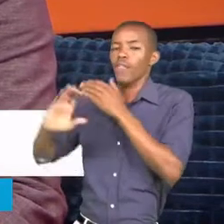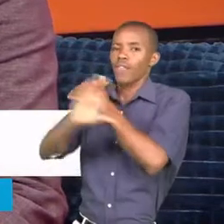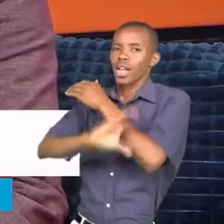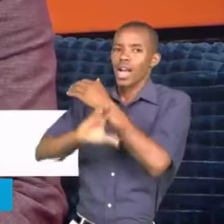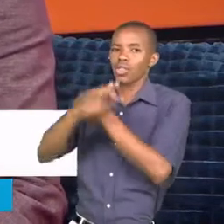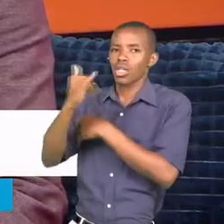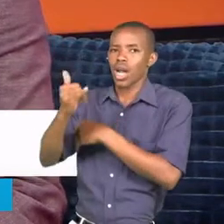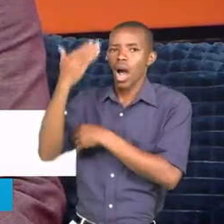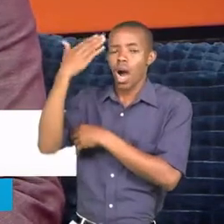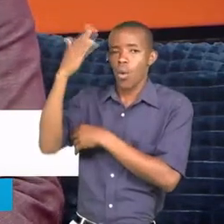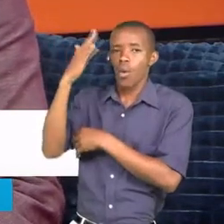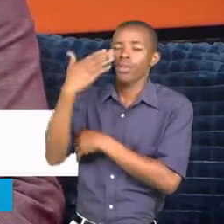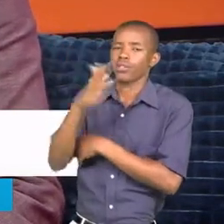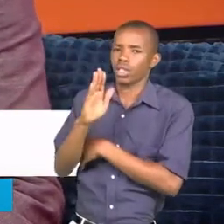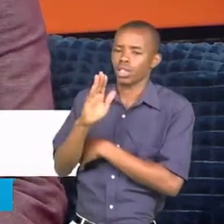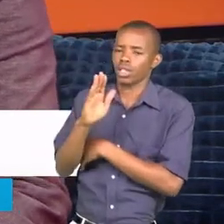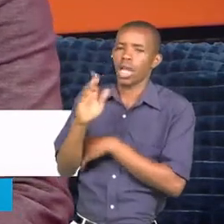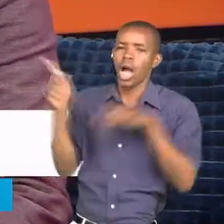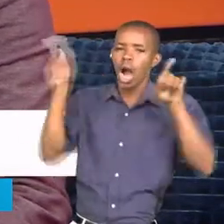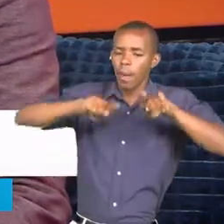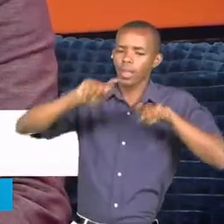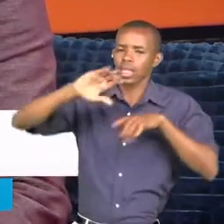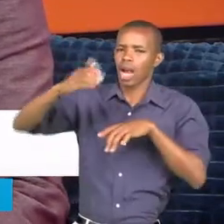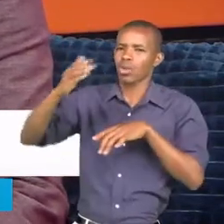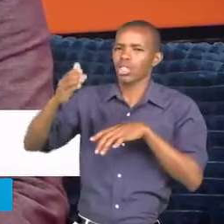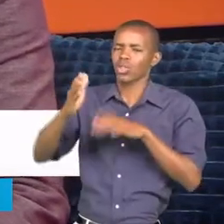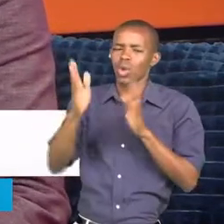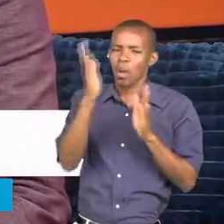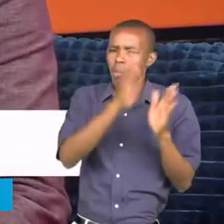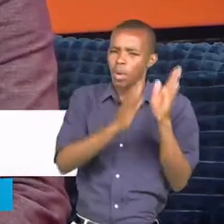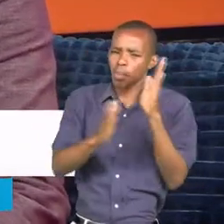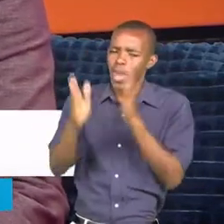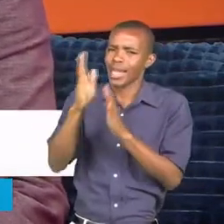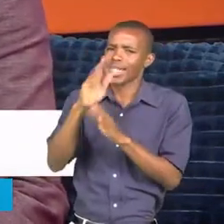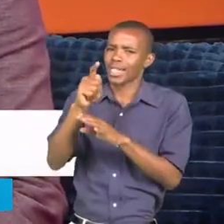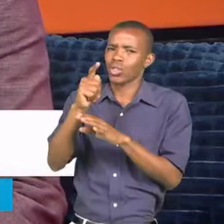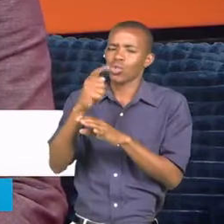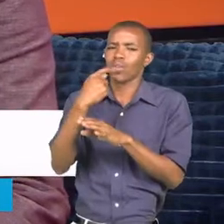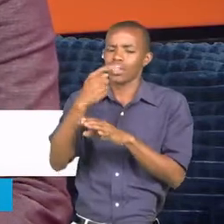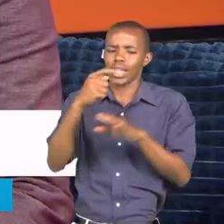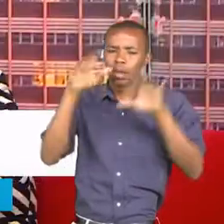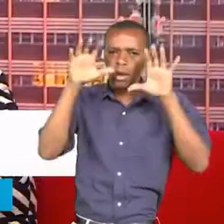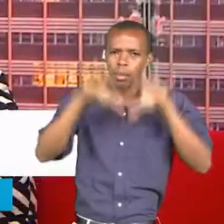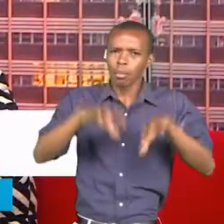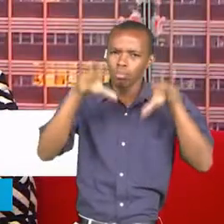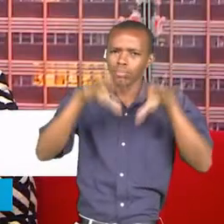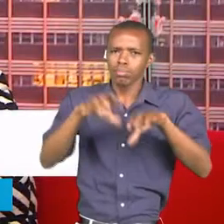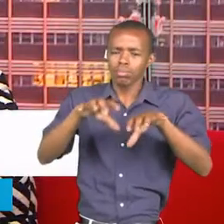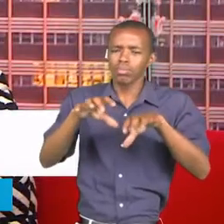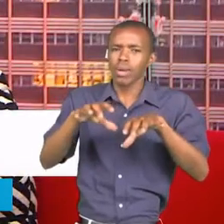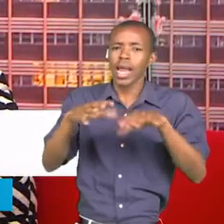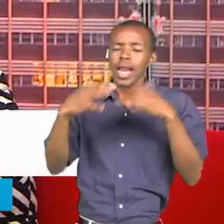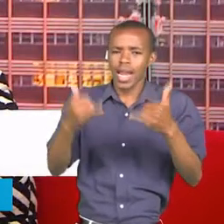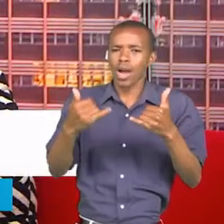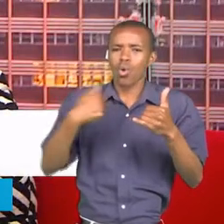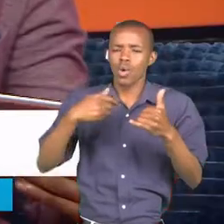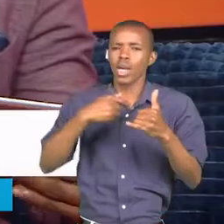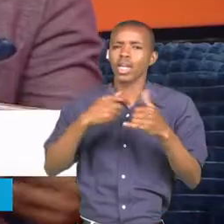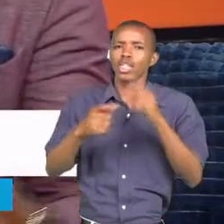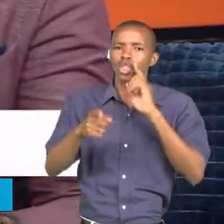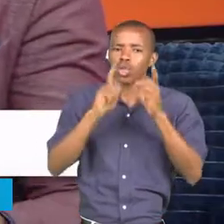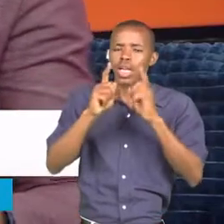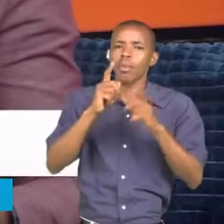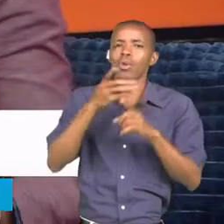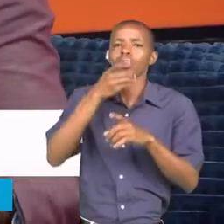now is aware of what is happening in these counties, do you think preparedness? You've mentioned flood. Just now, of course, right now you're talking about